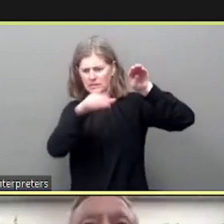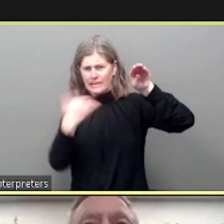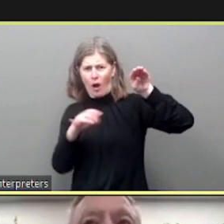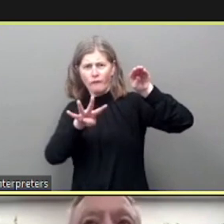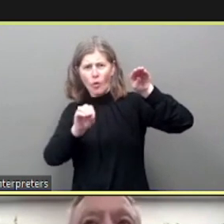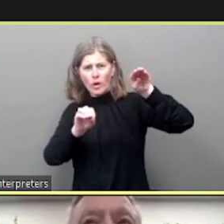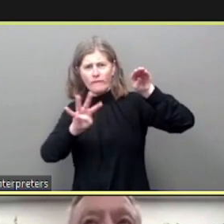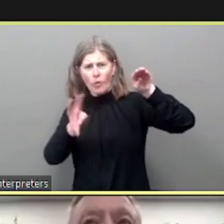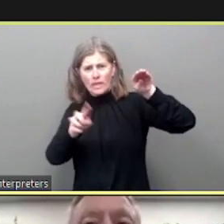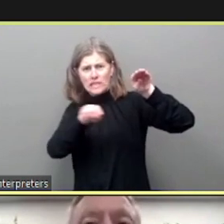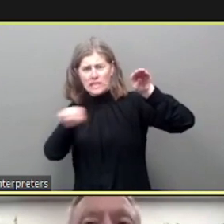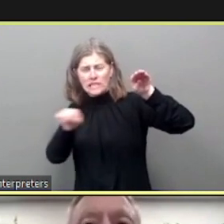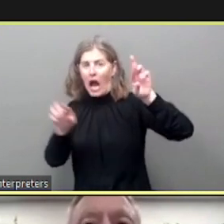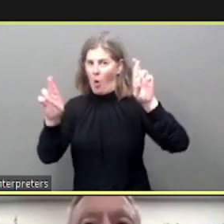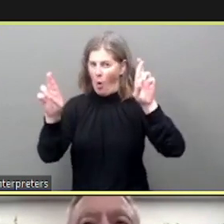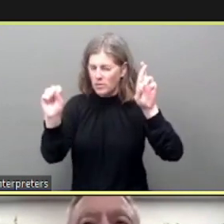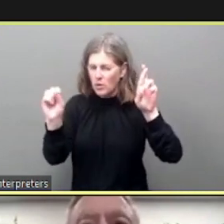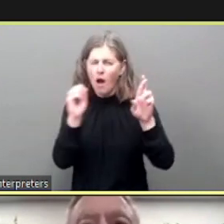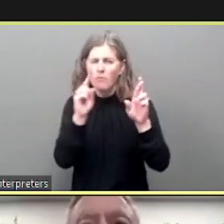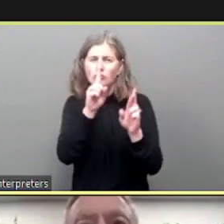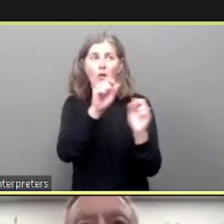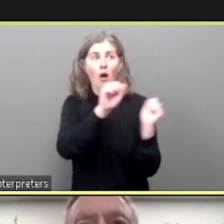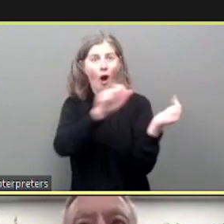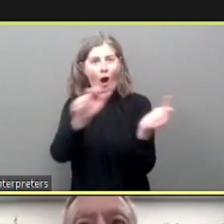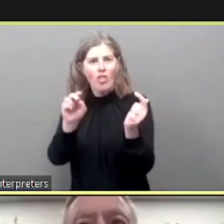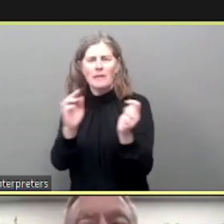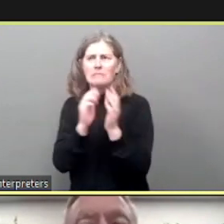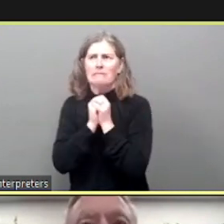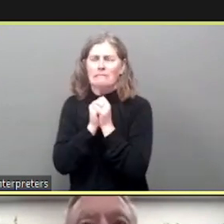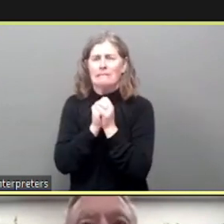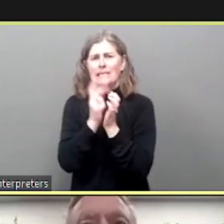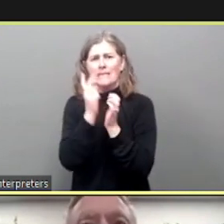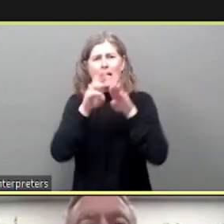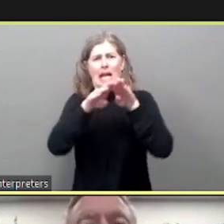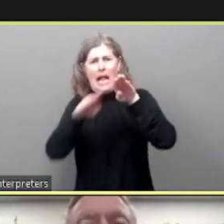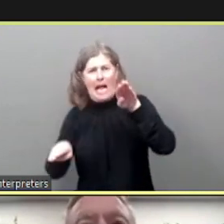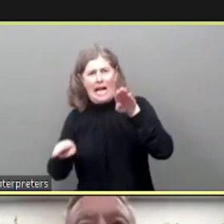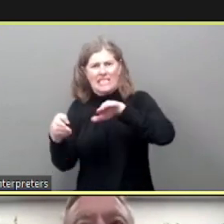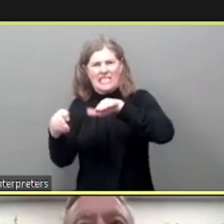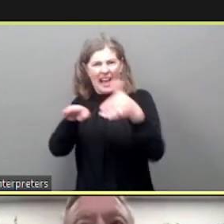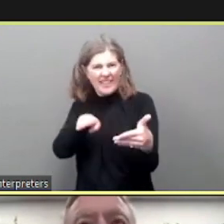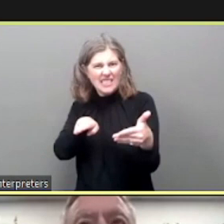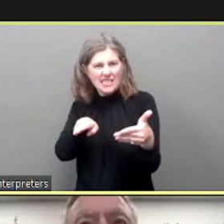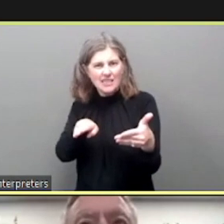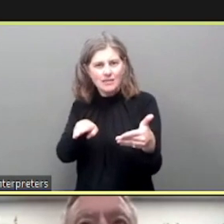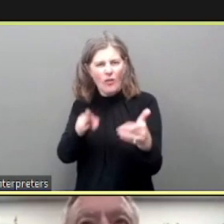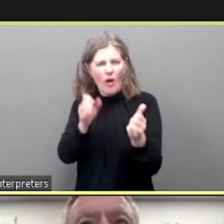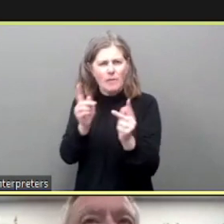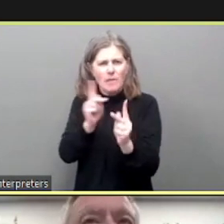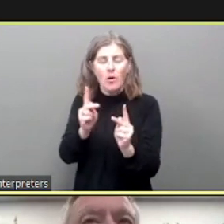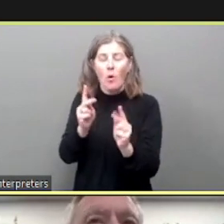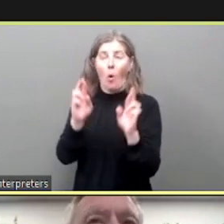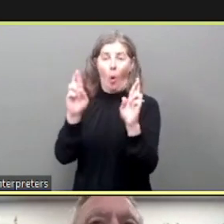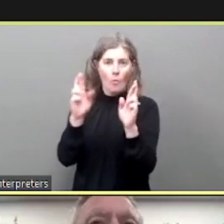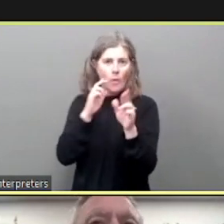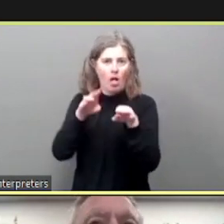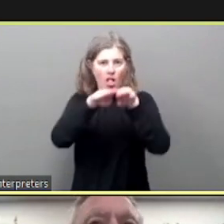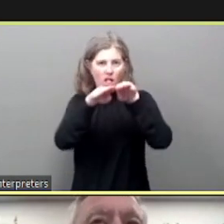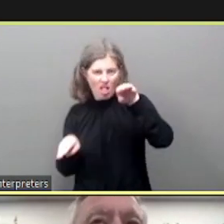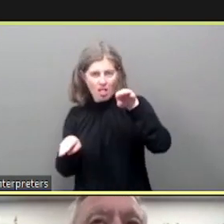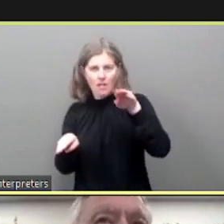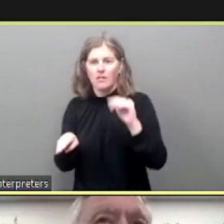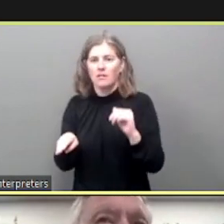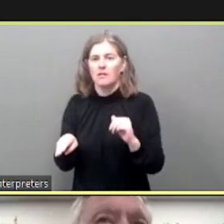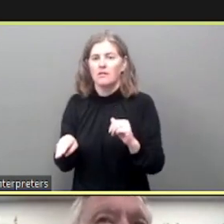I'm sure every New Mexican prays that we will see a drop in that death count, or at least hopes that. We did pass